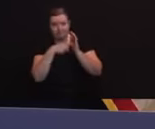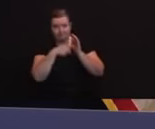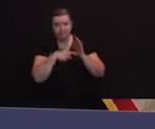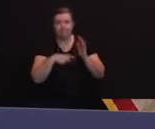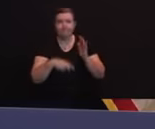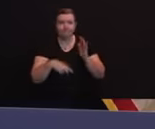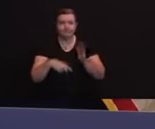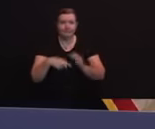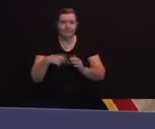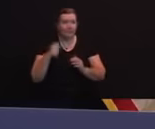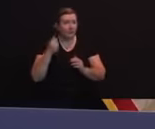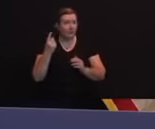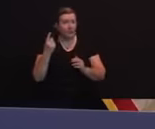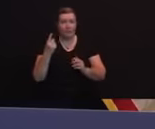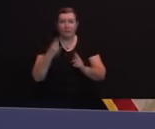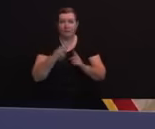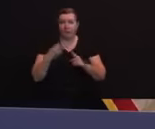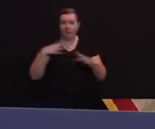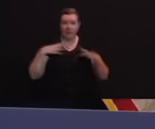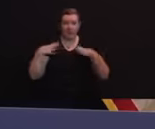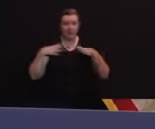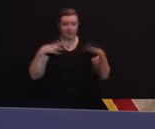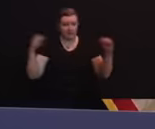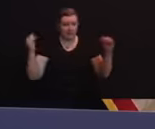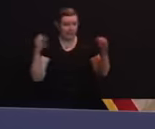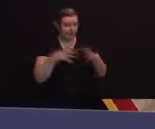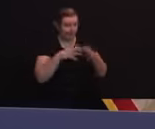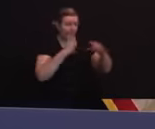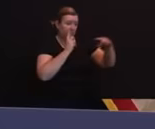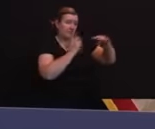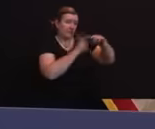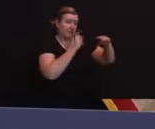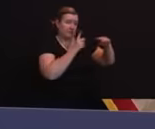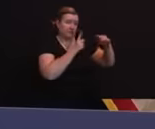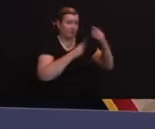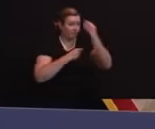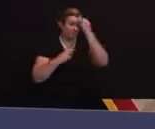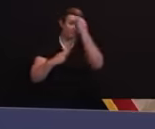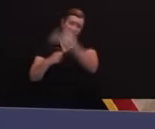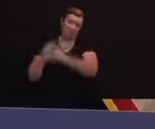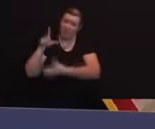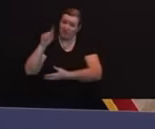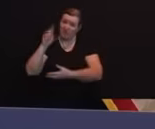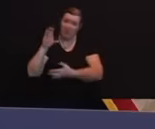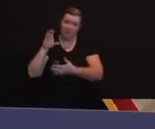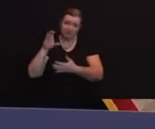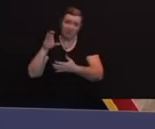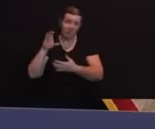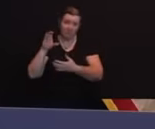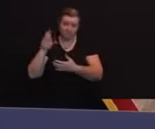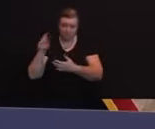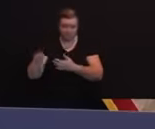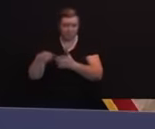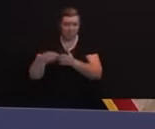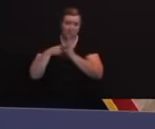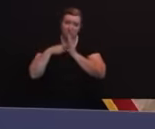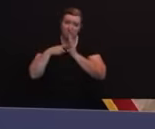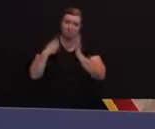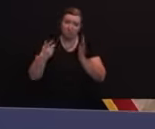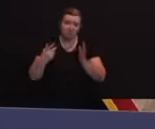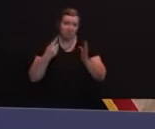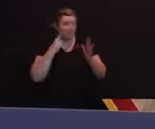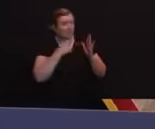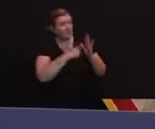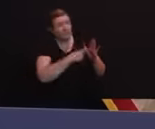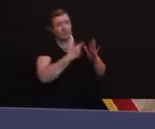the holiday gathering tests positive for COVID-19 or exhibits symptoms of COVID-19